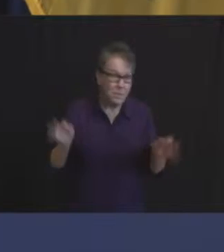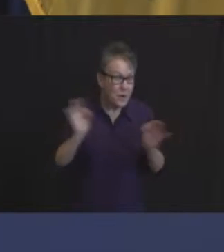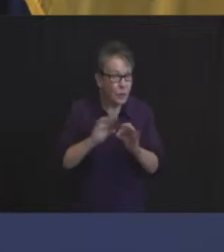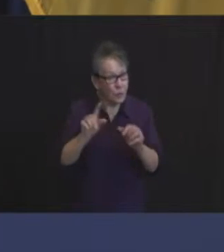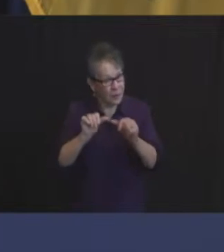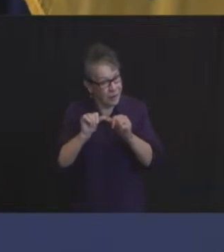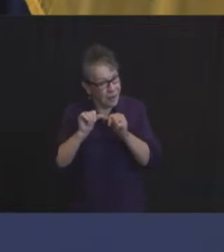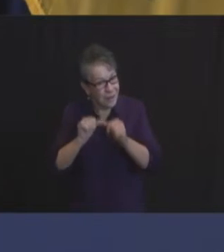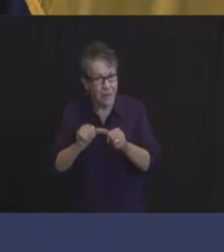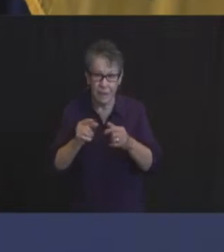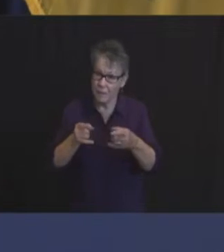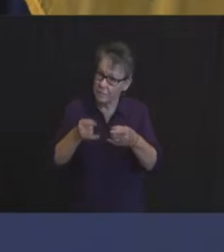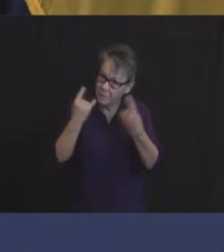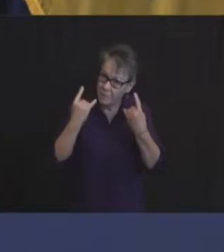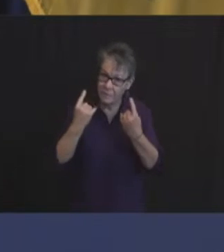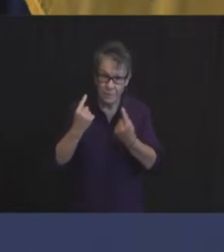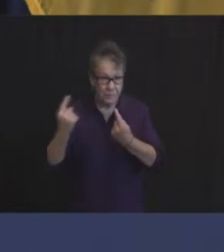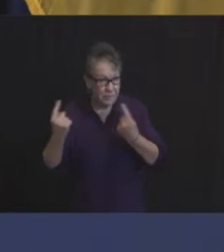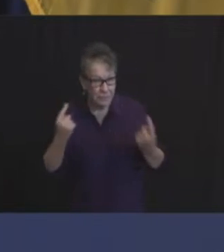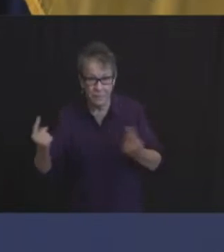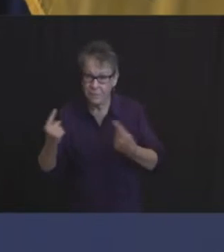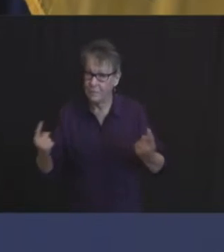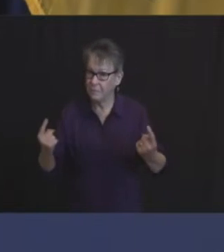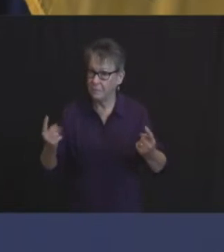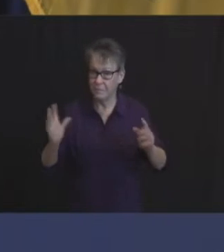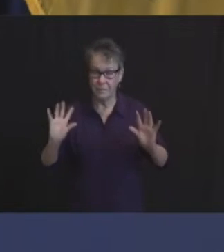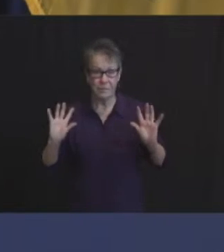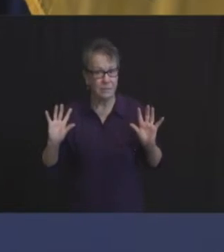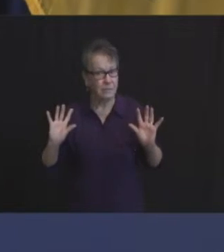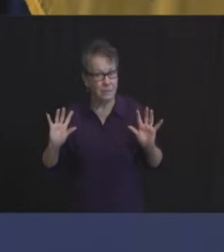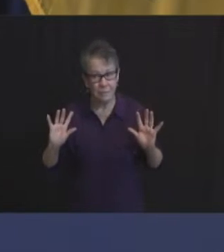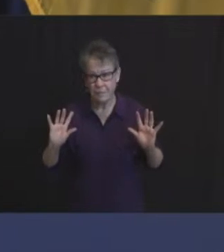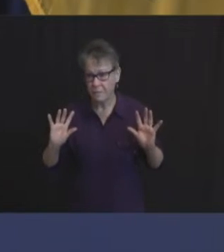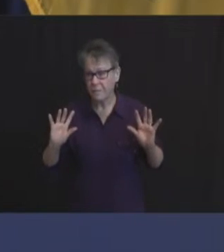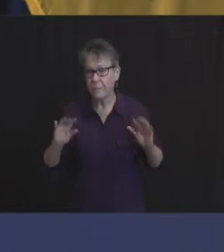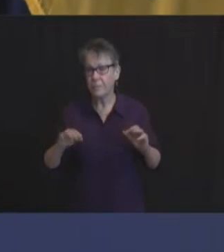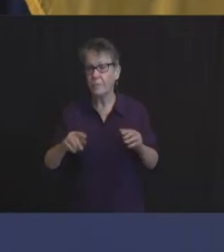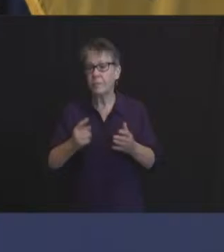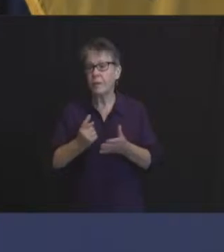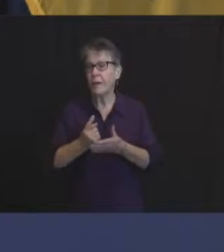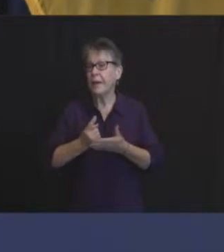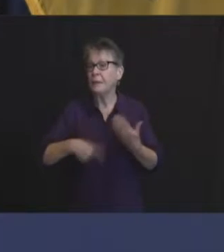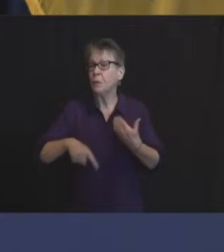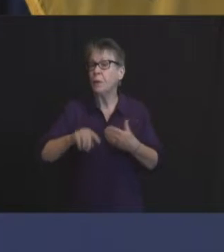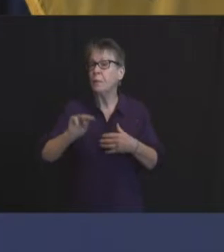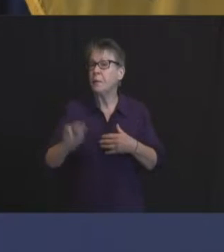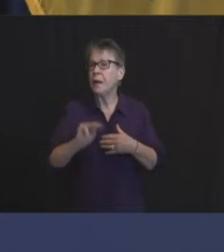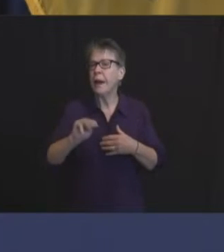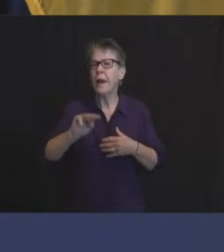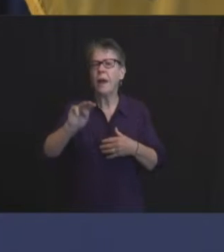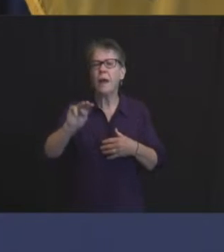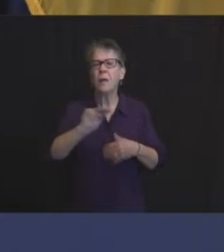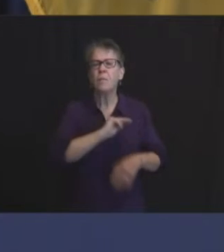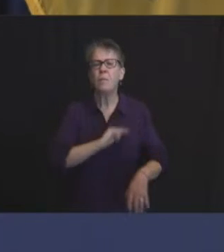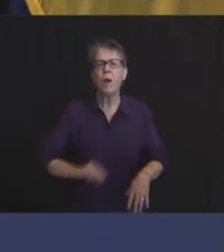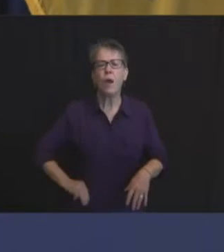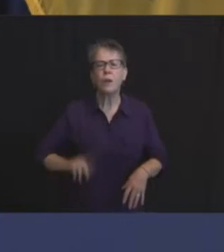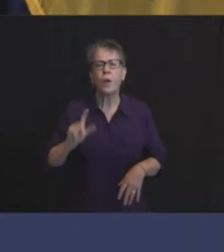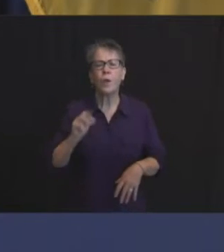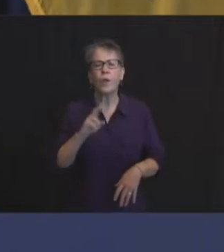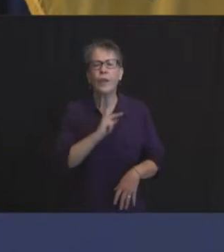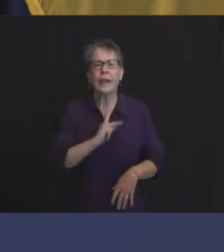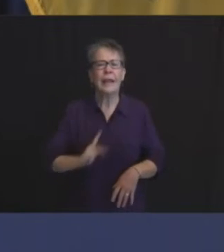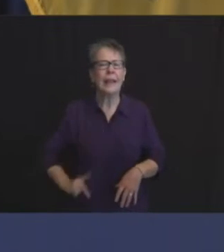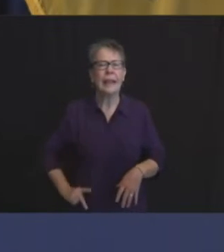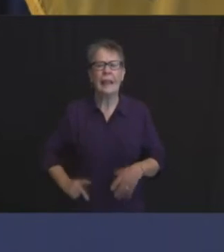but we don't have any holidays in the next few weeks that are like Thanksgiving, Christmas, New Year's Eve. I would think that is a positive